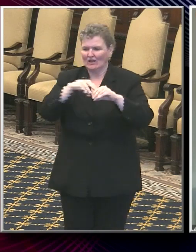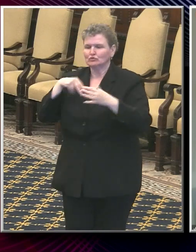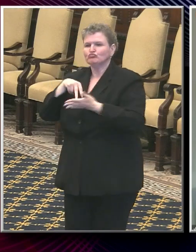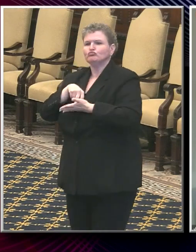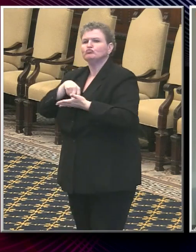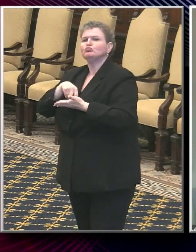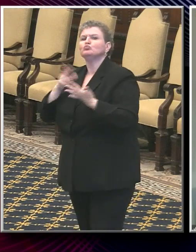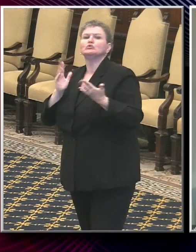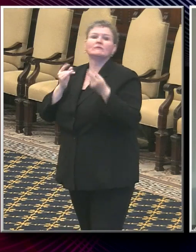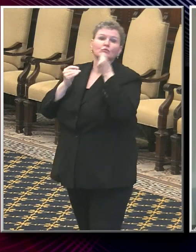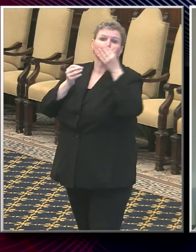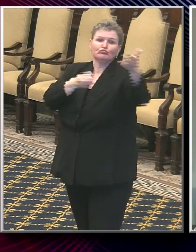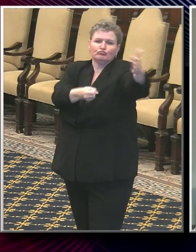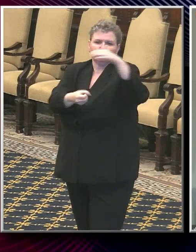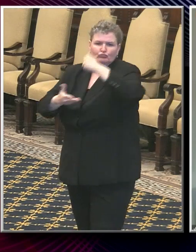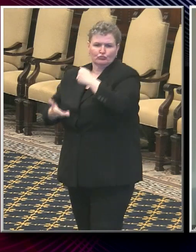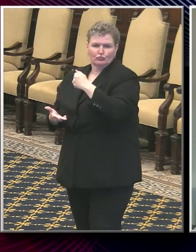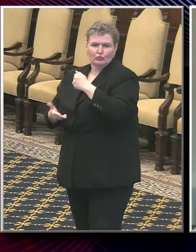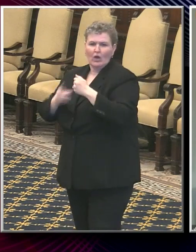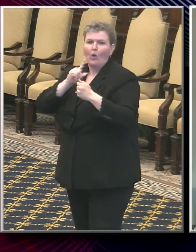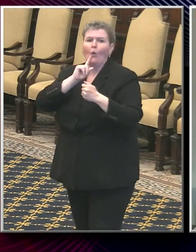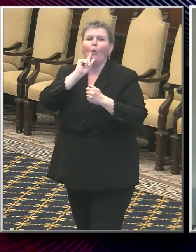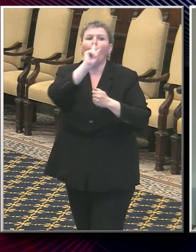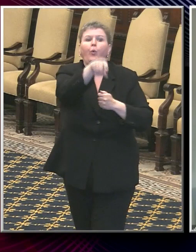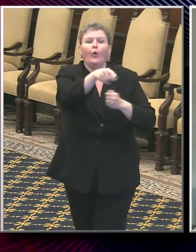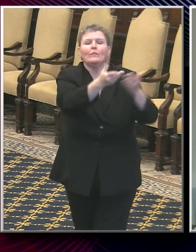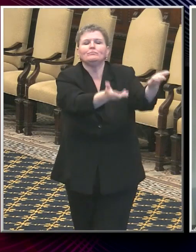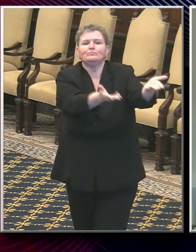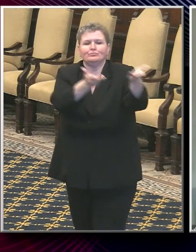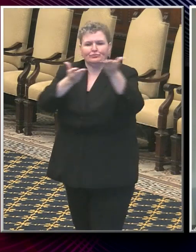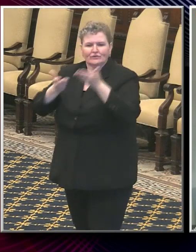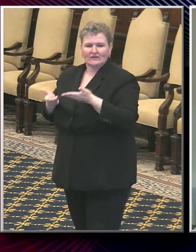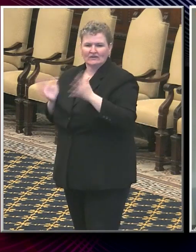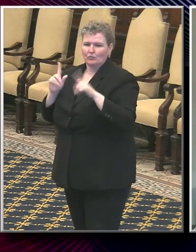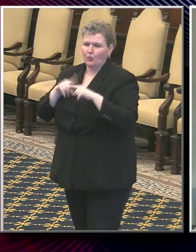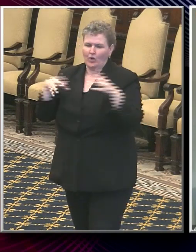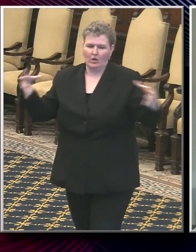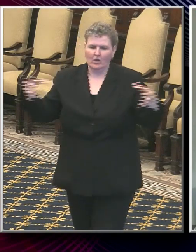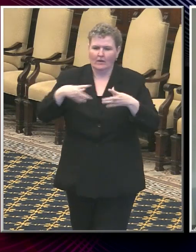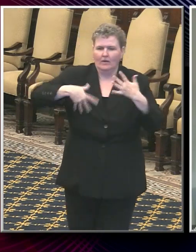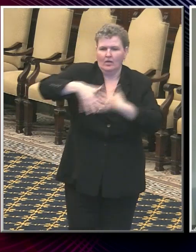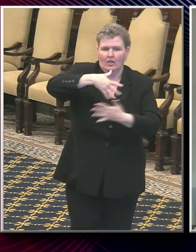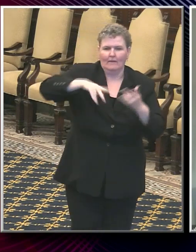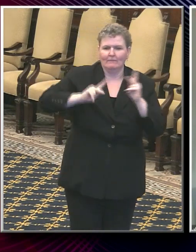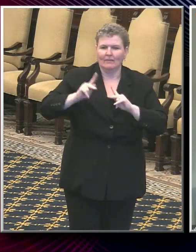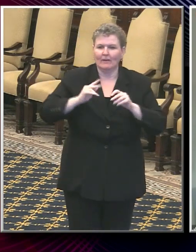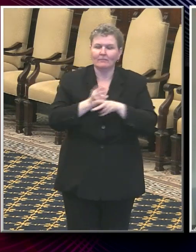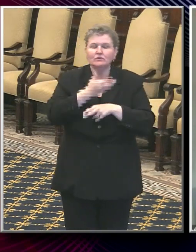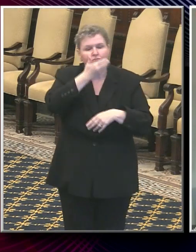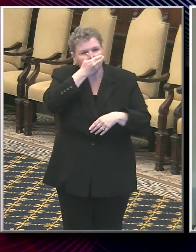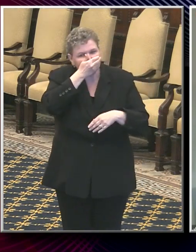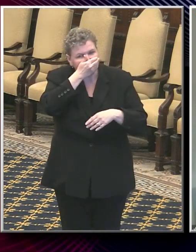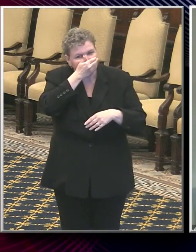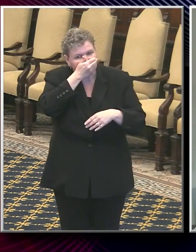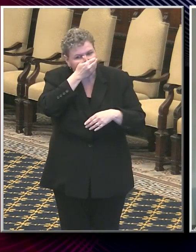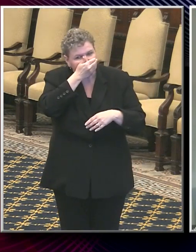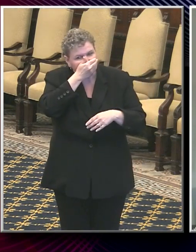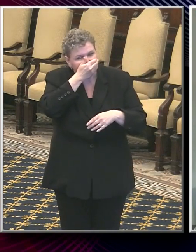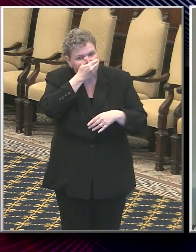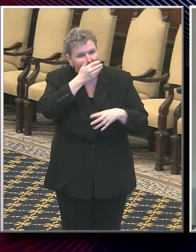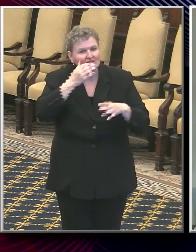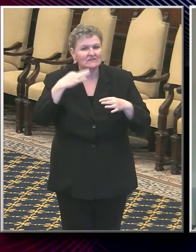their meals so that we don't have clustering of people, and that they enforce the idea that everybody's wearing masks, staff as well as customers.